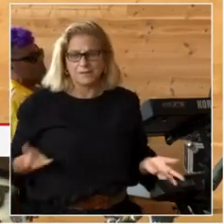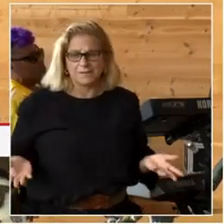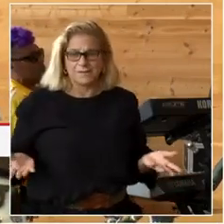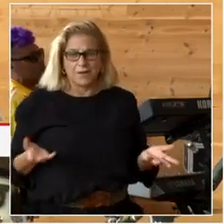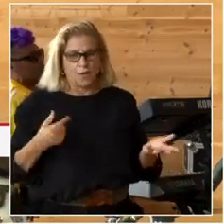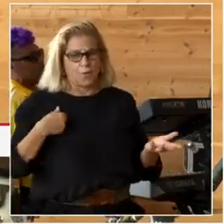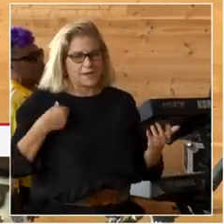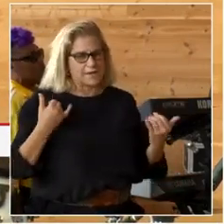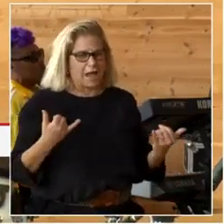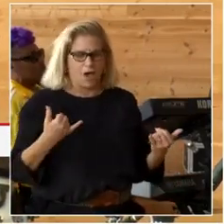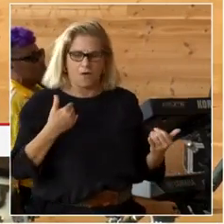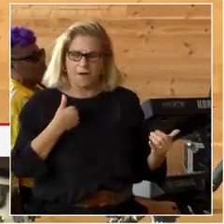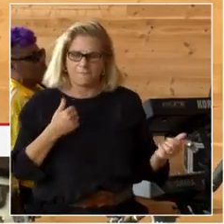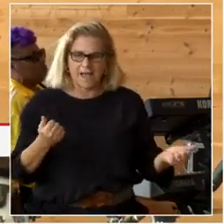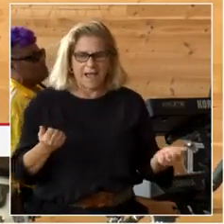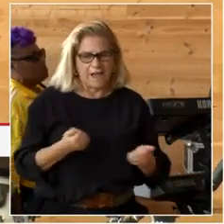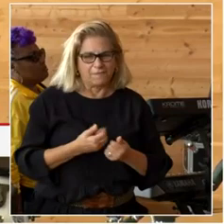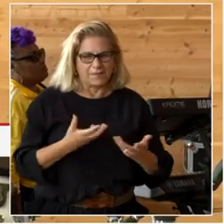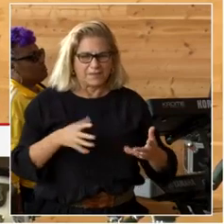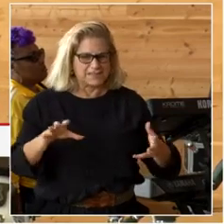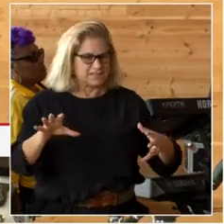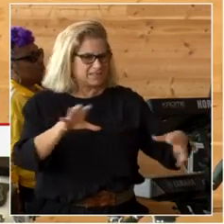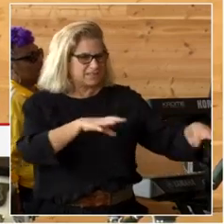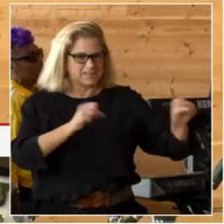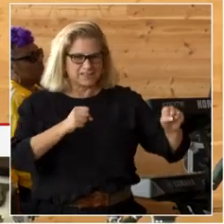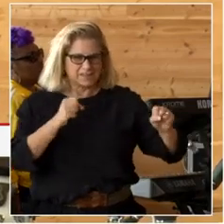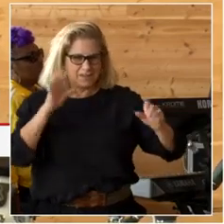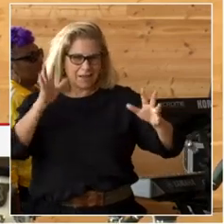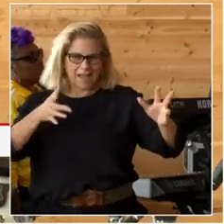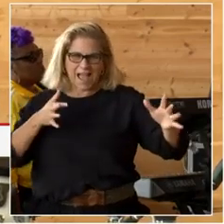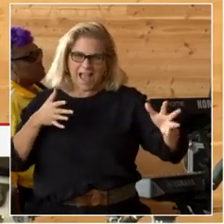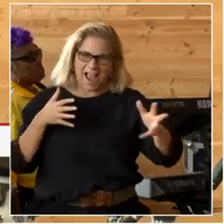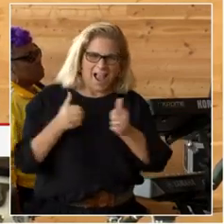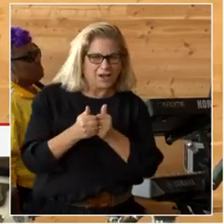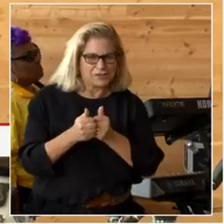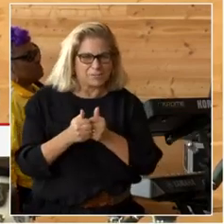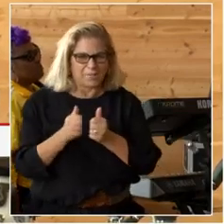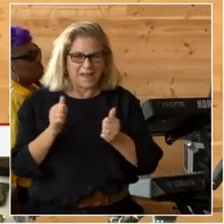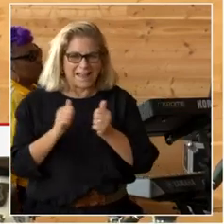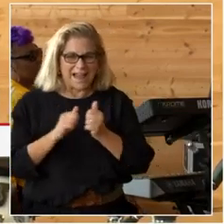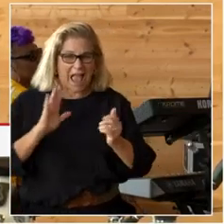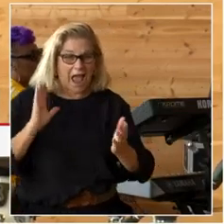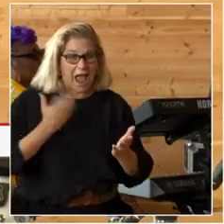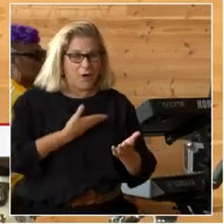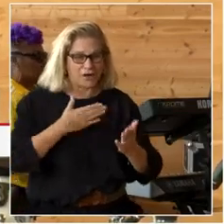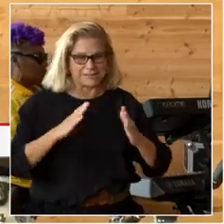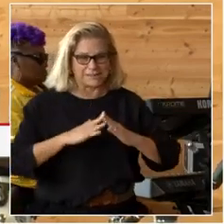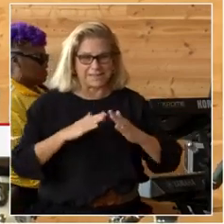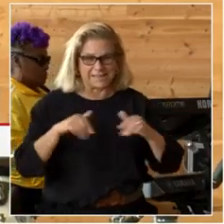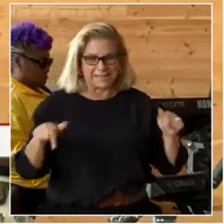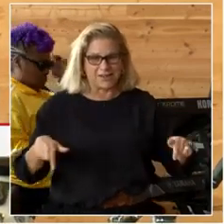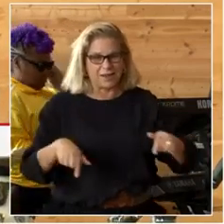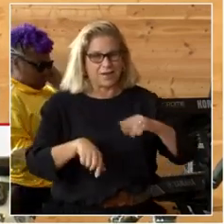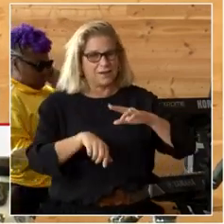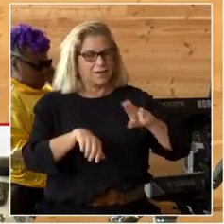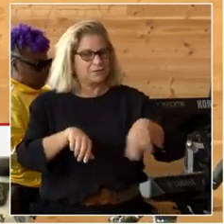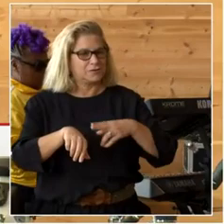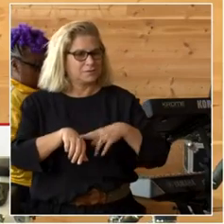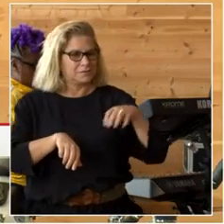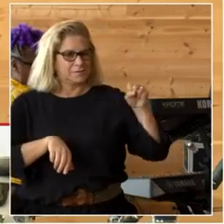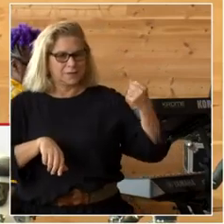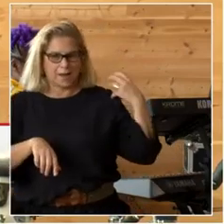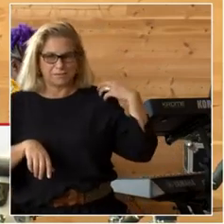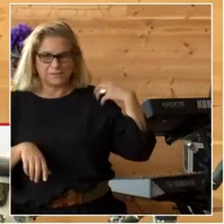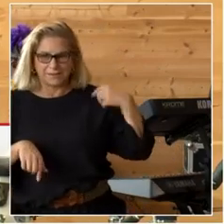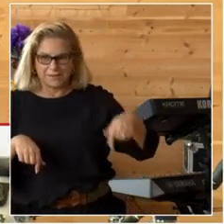it takes to catch up, and our city and our nation needs us to